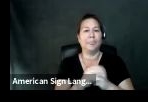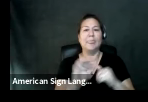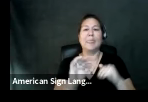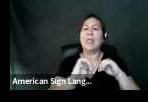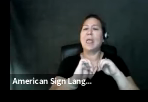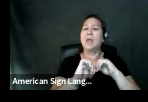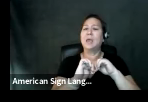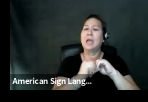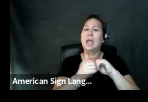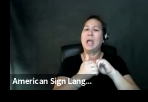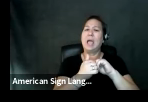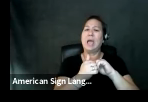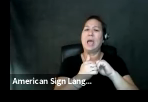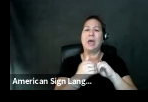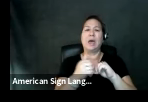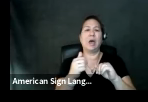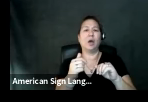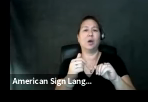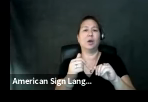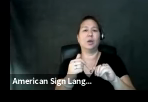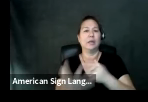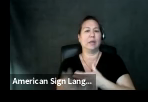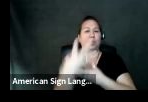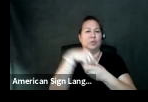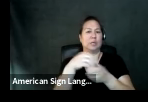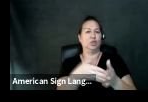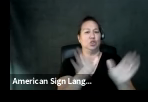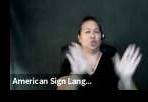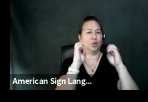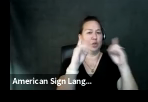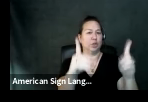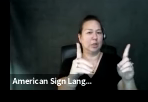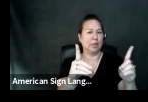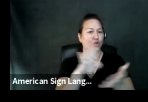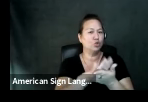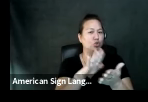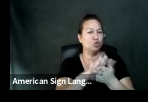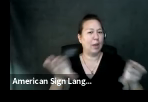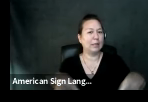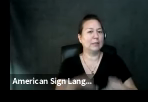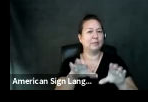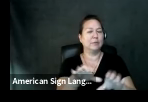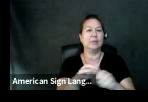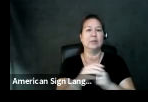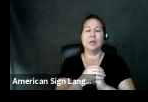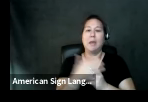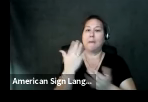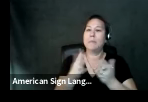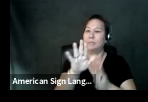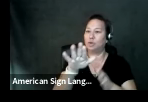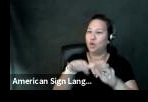the general education and the school activities. Now, your child might receive RSP services, so